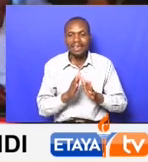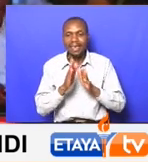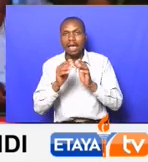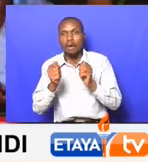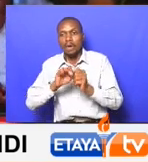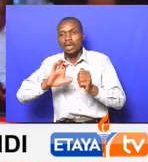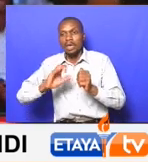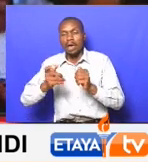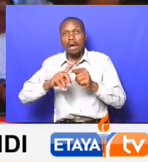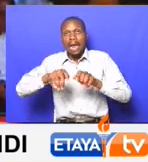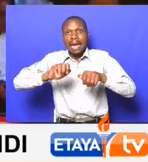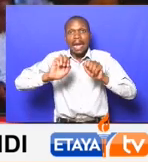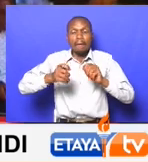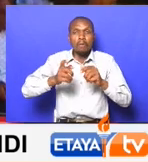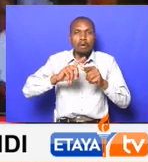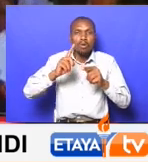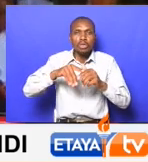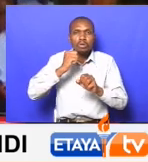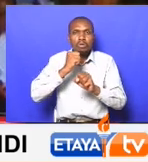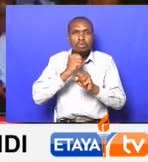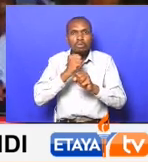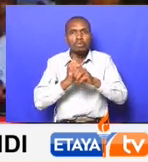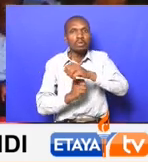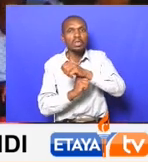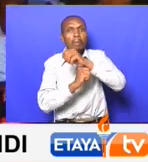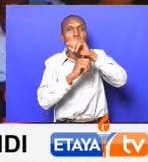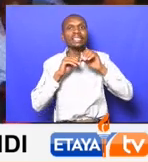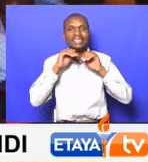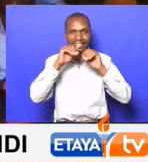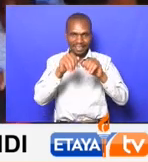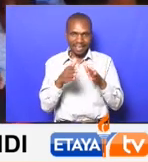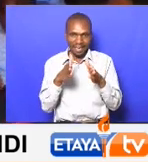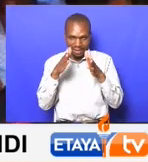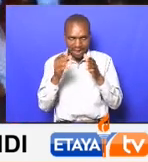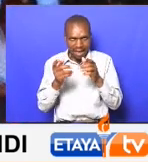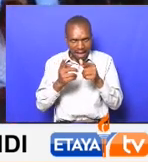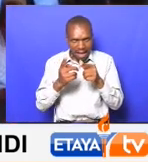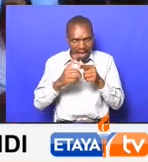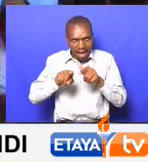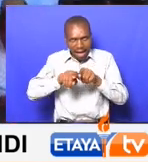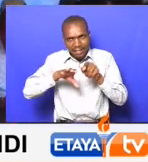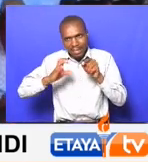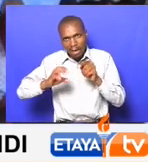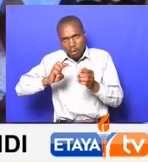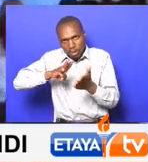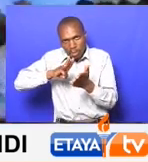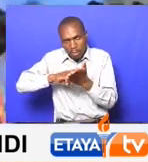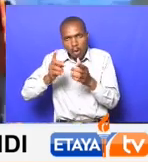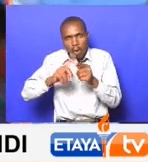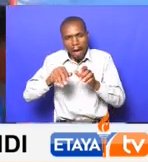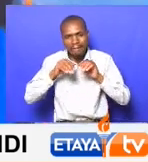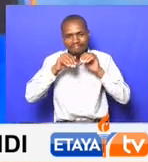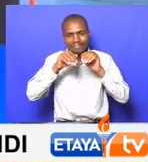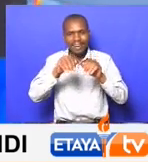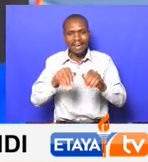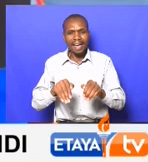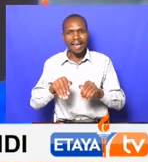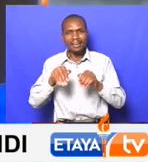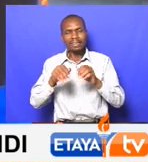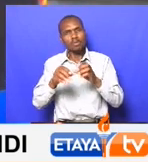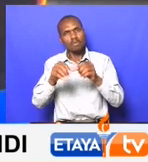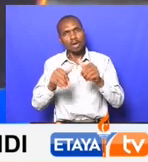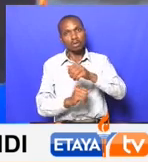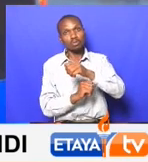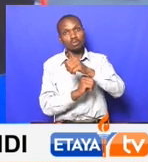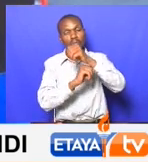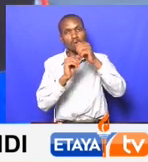be able to fully support agriculture. So as a county, agriculture is our priority.